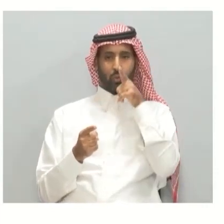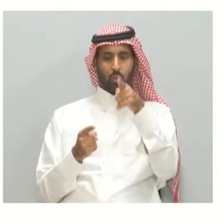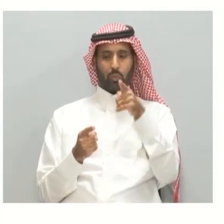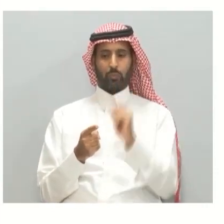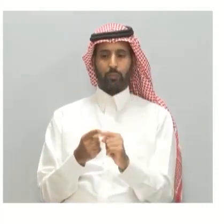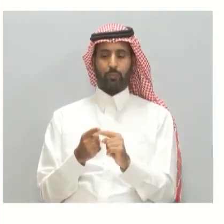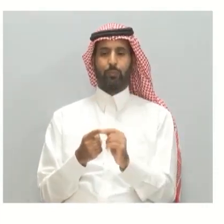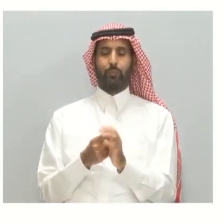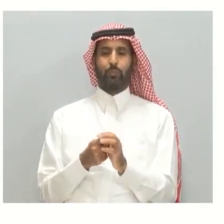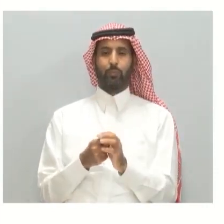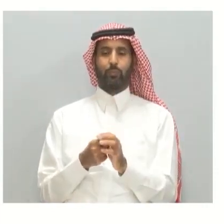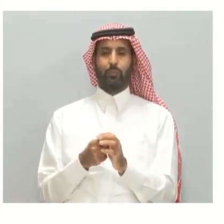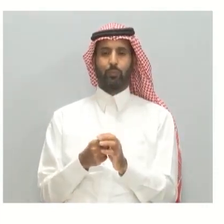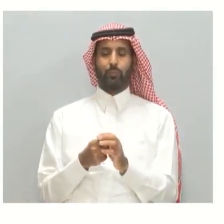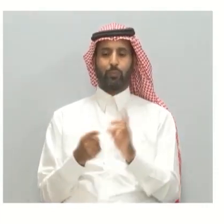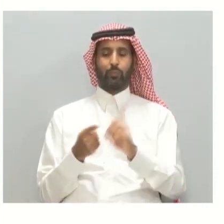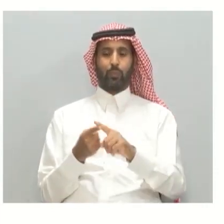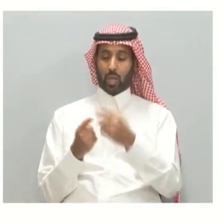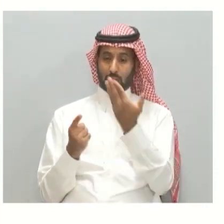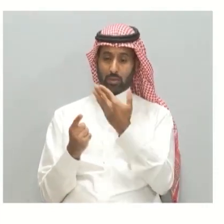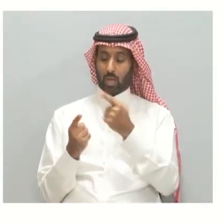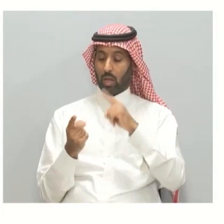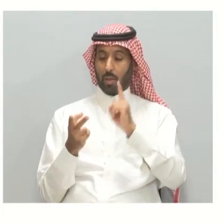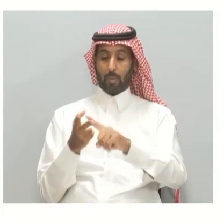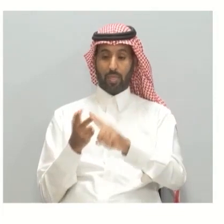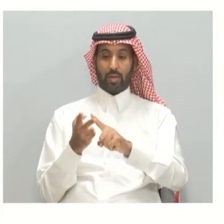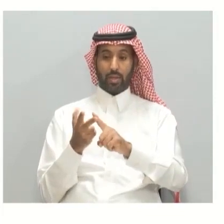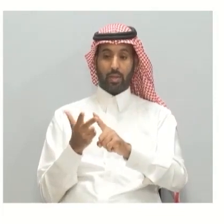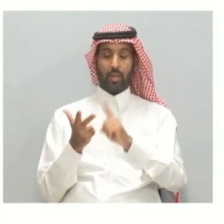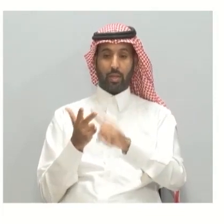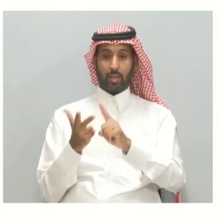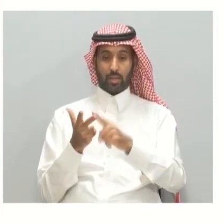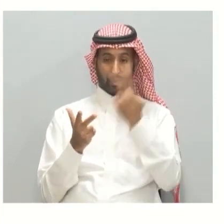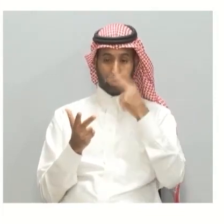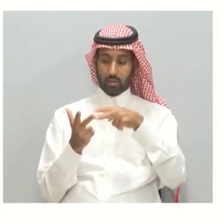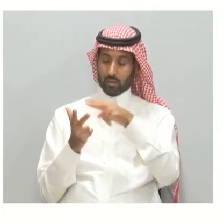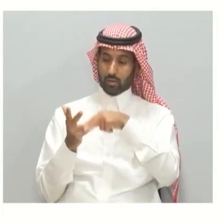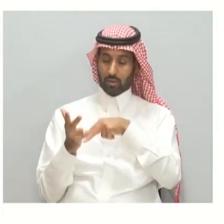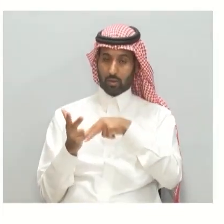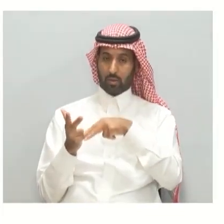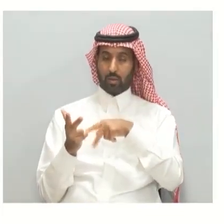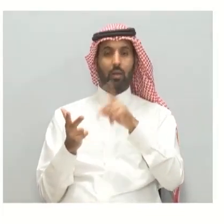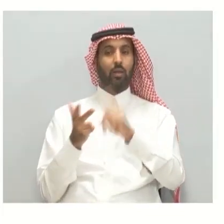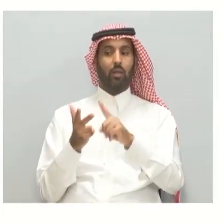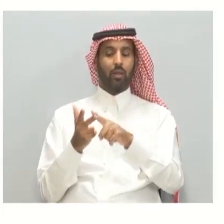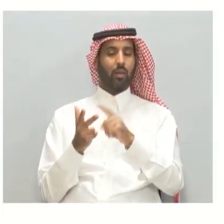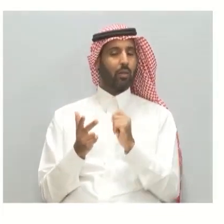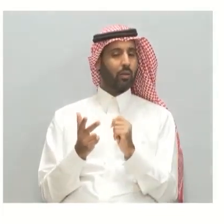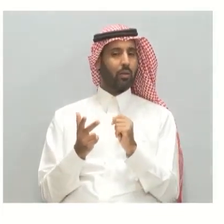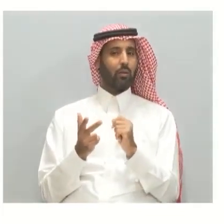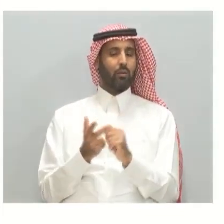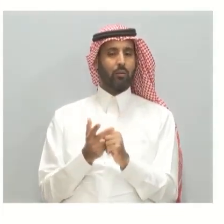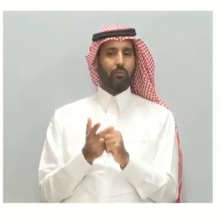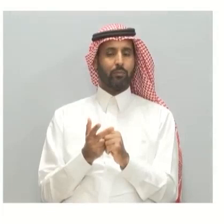particularly. You as a reader. Number three, paragraph three. You can check the articles. You can check the article and read the